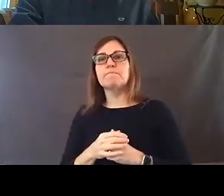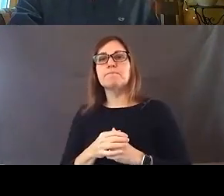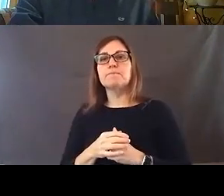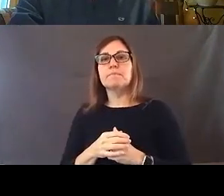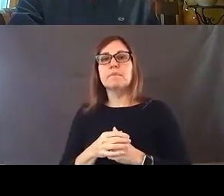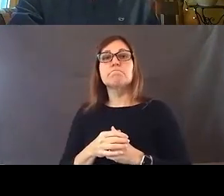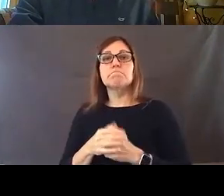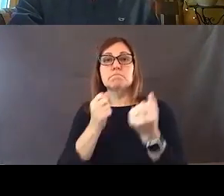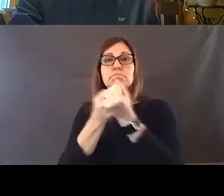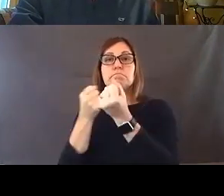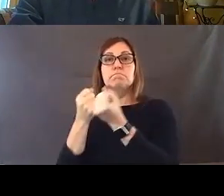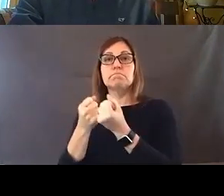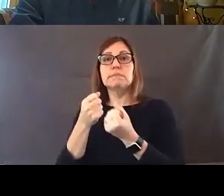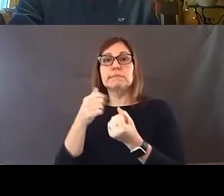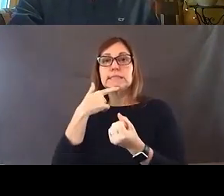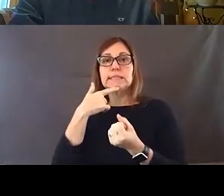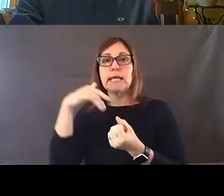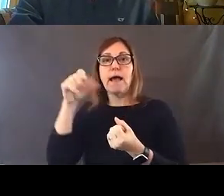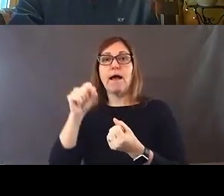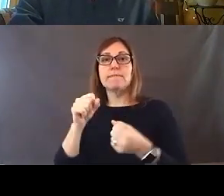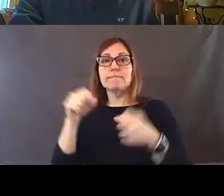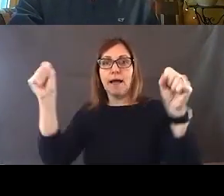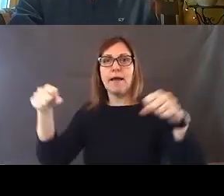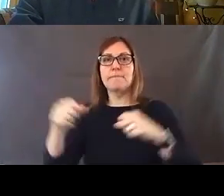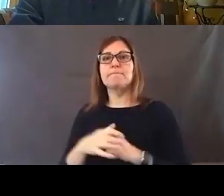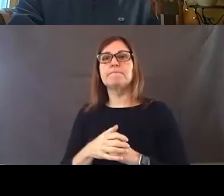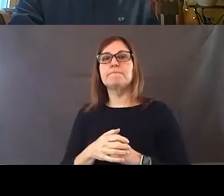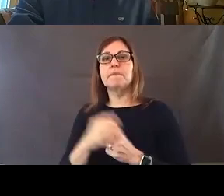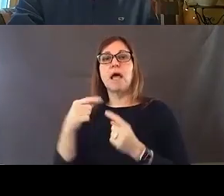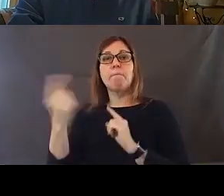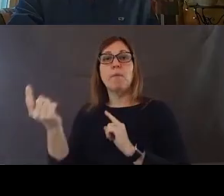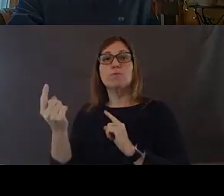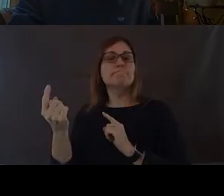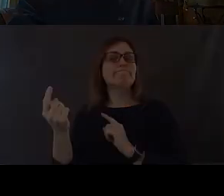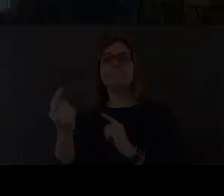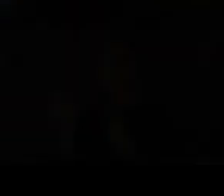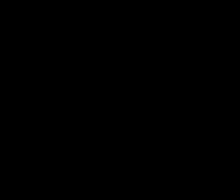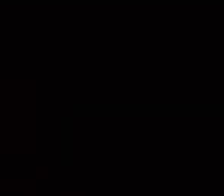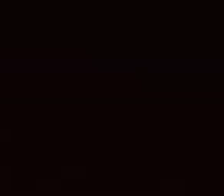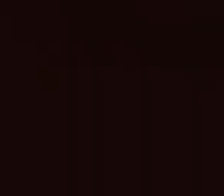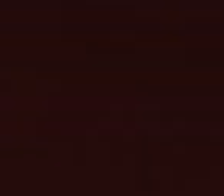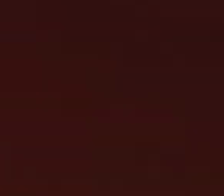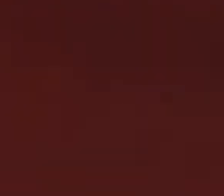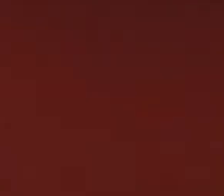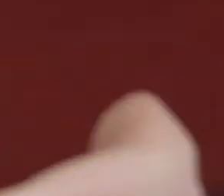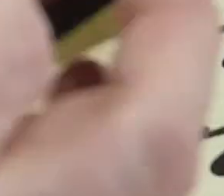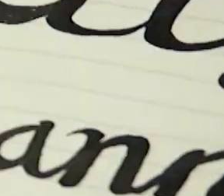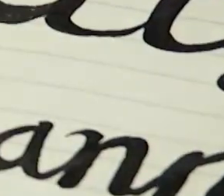in favor signify by saying aye. Aye. Opposed, nay. We are adjourned. Thanks, everybody.